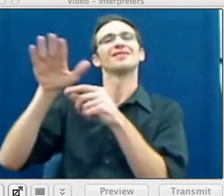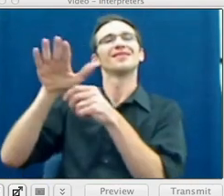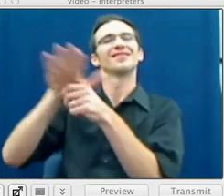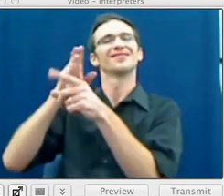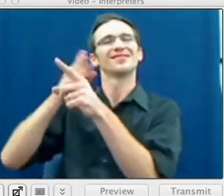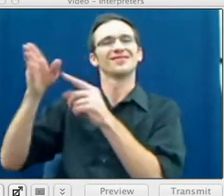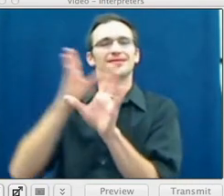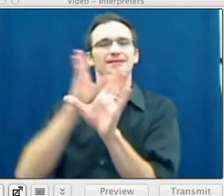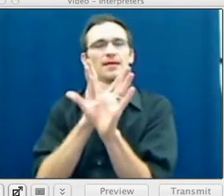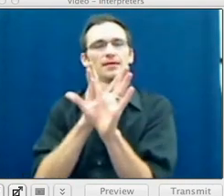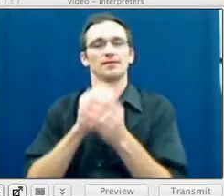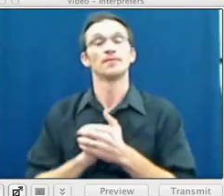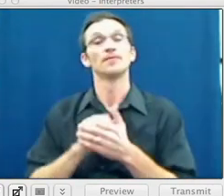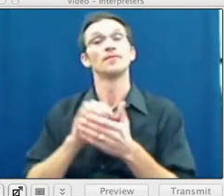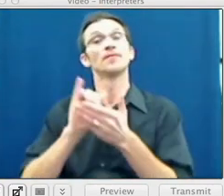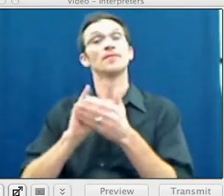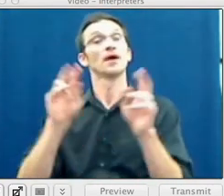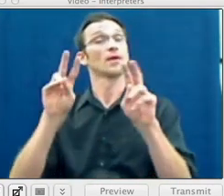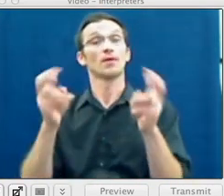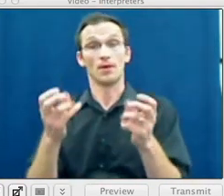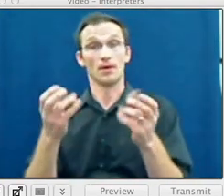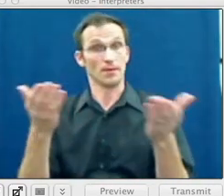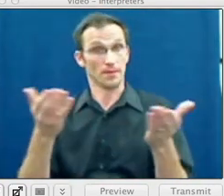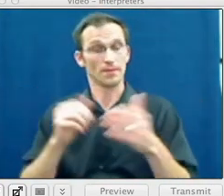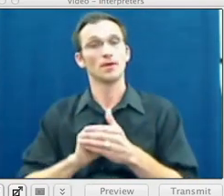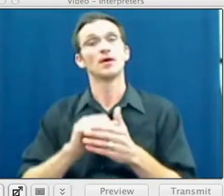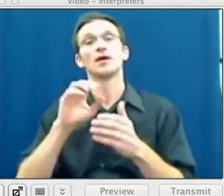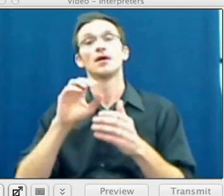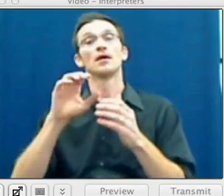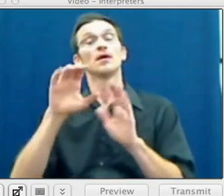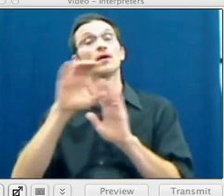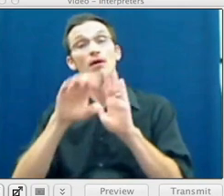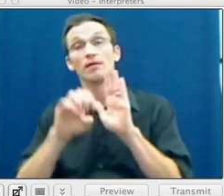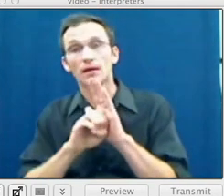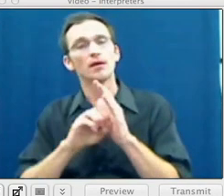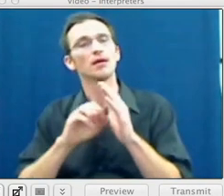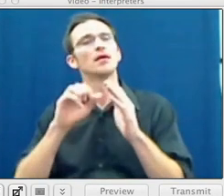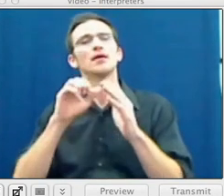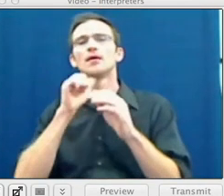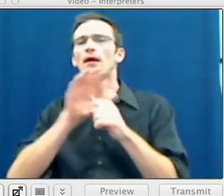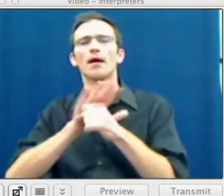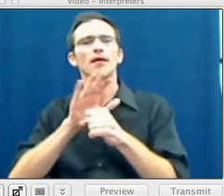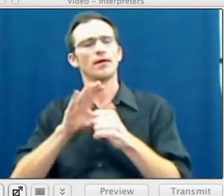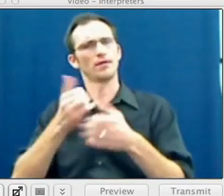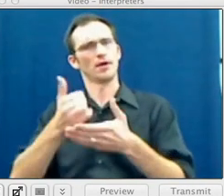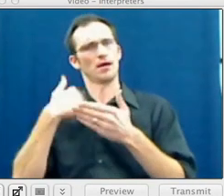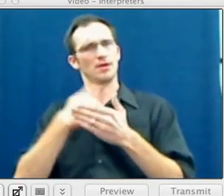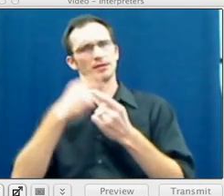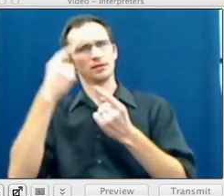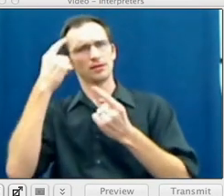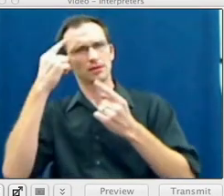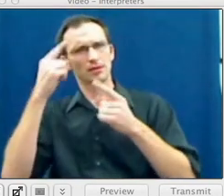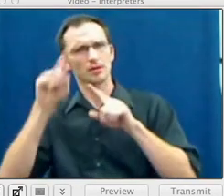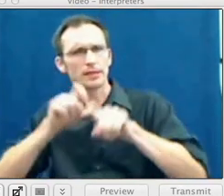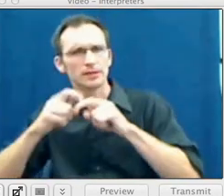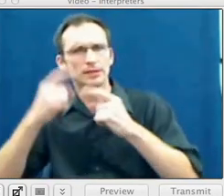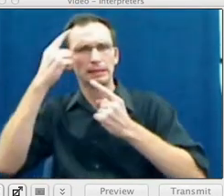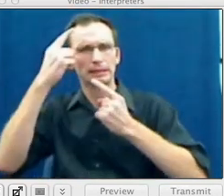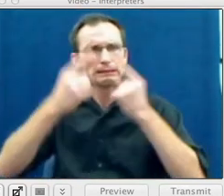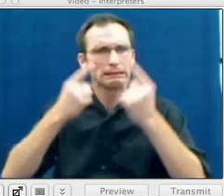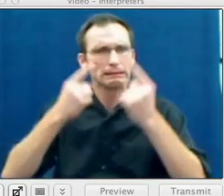It says that ethics codes cannot do our questioning, thinking, feeling, and responding for